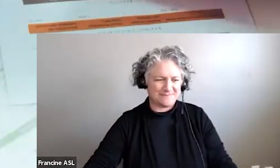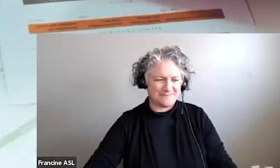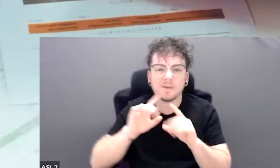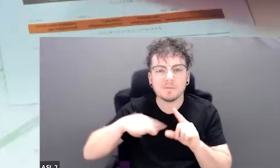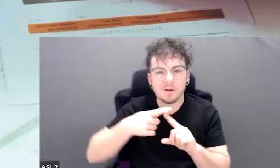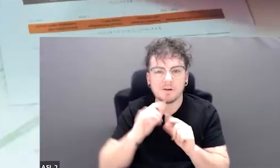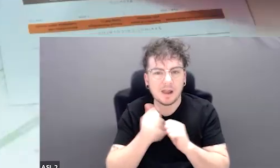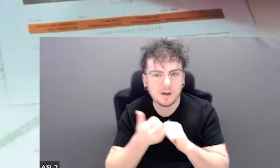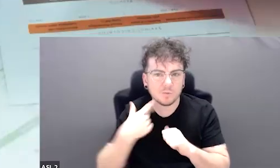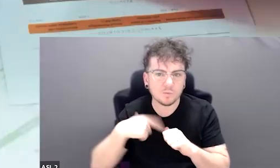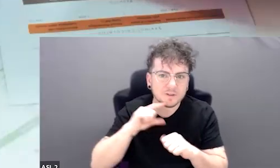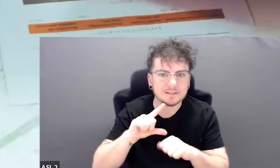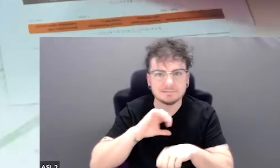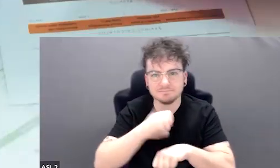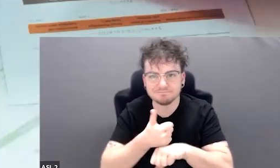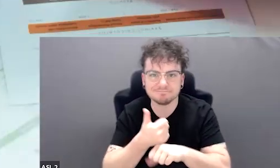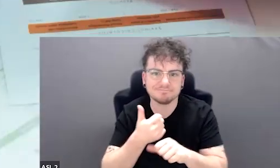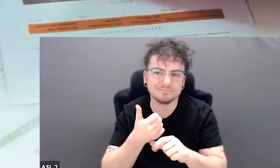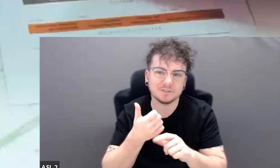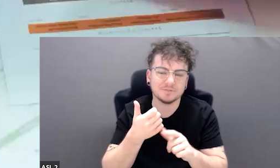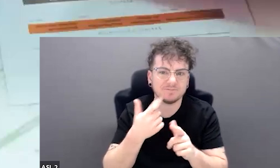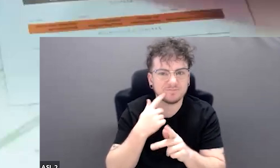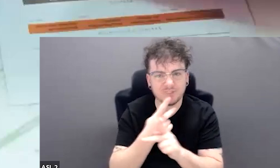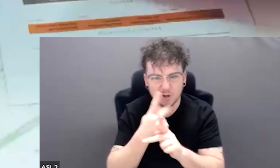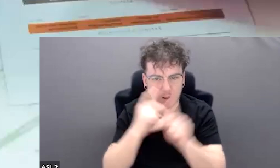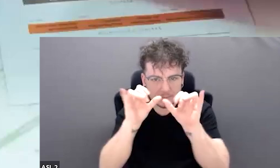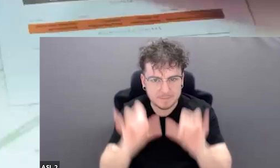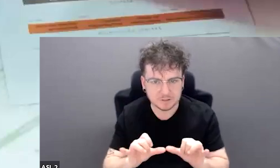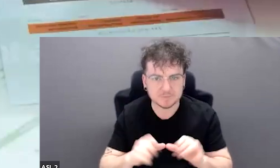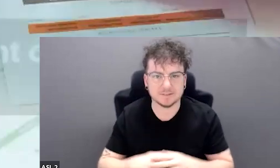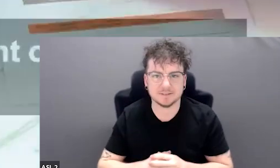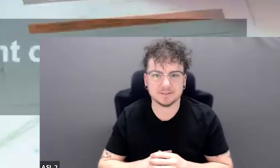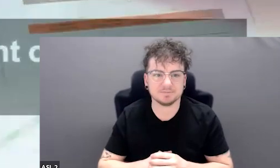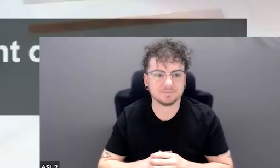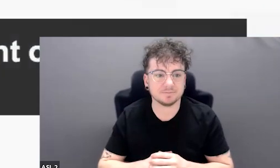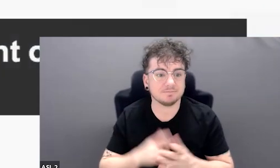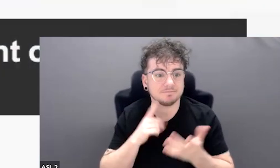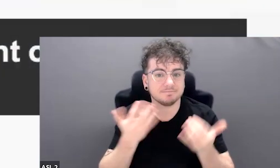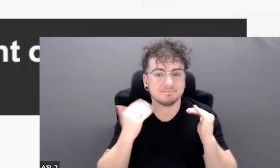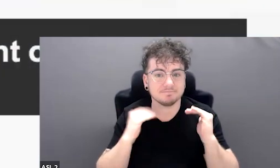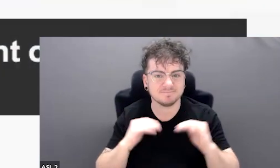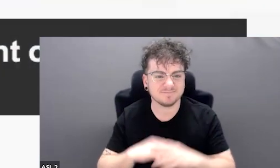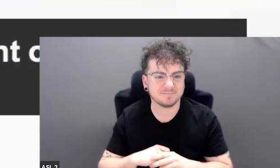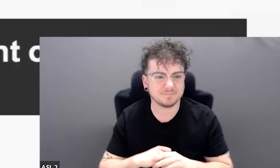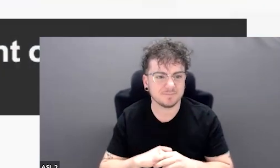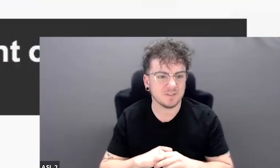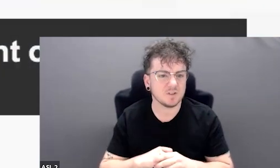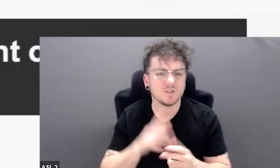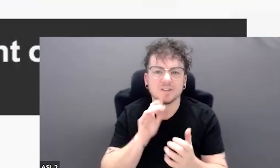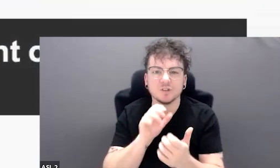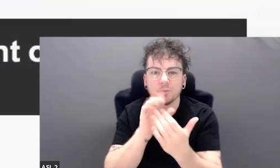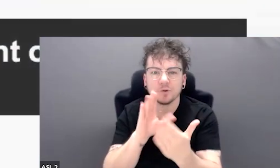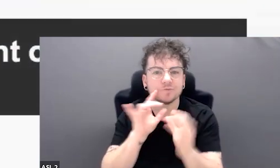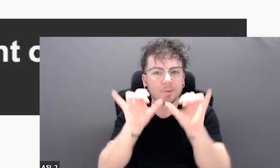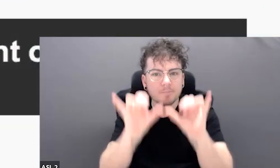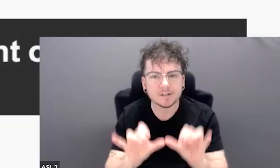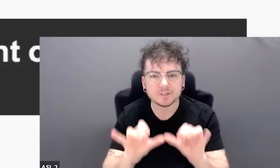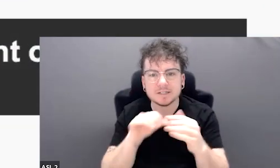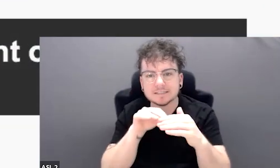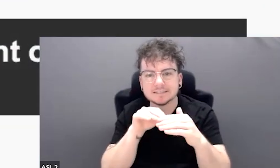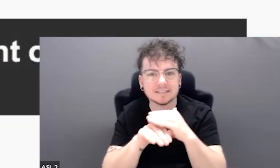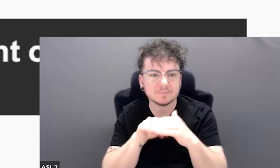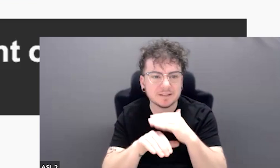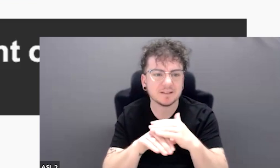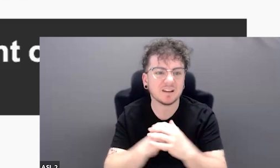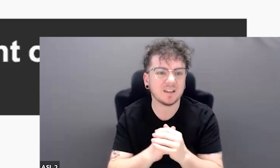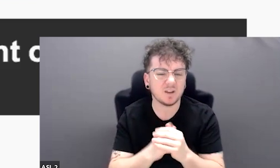shaping the measurements. Thanks, Mandy. Over to the next slide. Our approach to measuring accessibility started with understanding